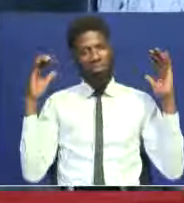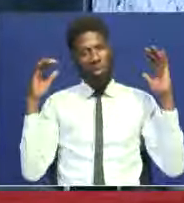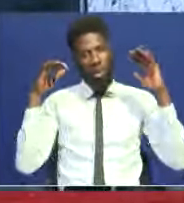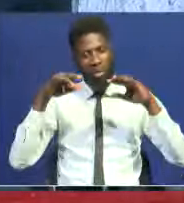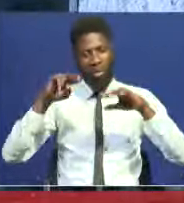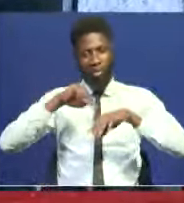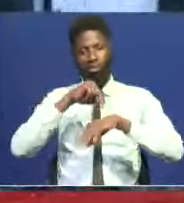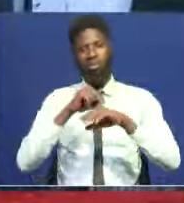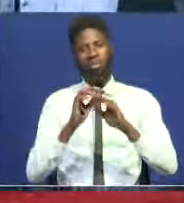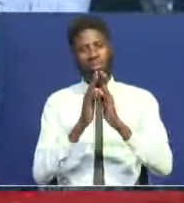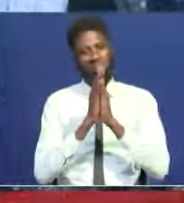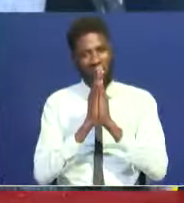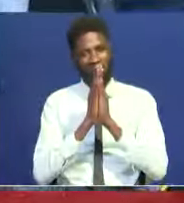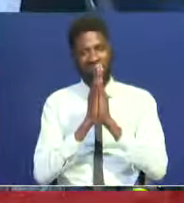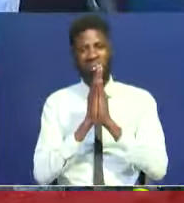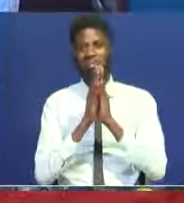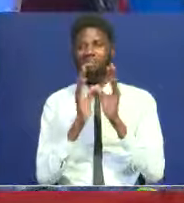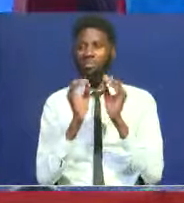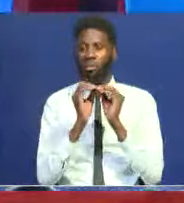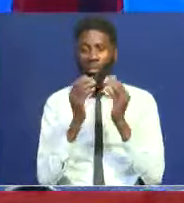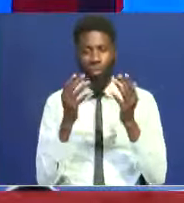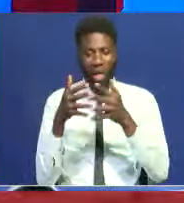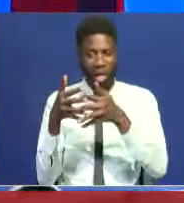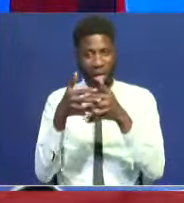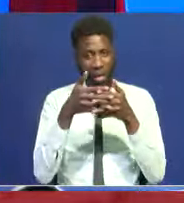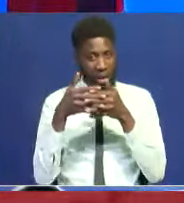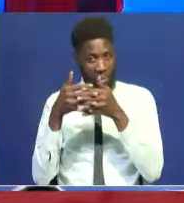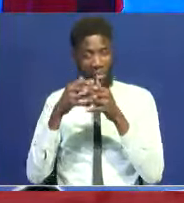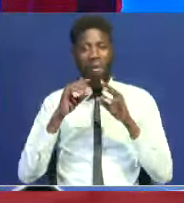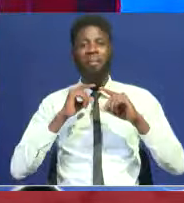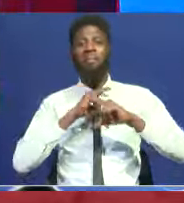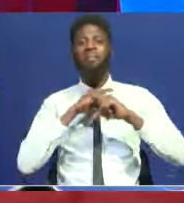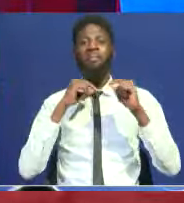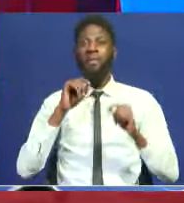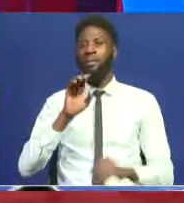presided by American televangelist Benny Hinn.